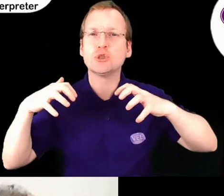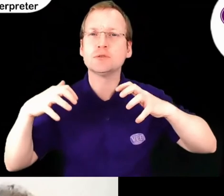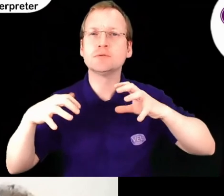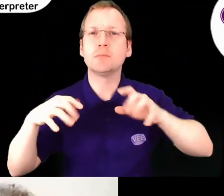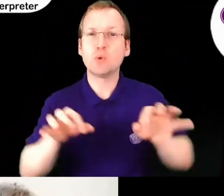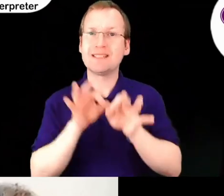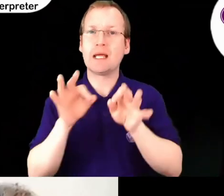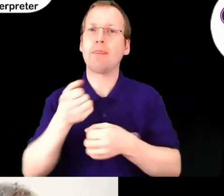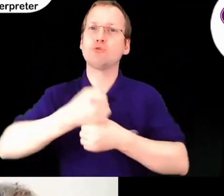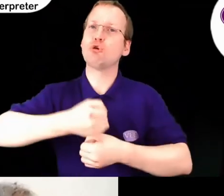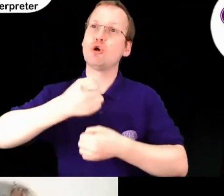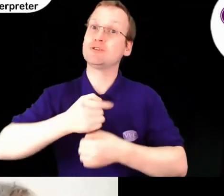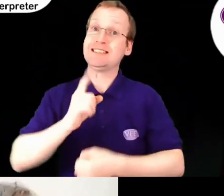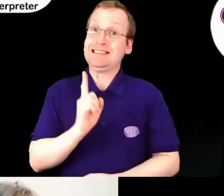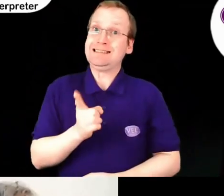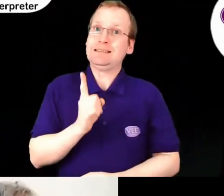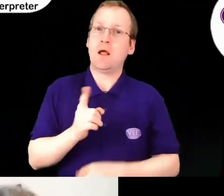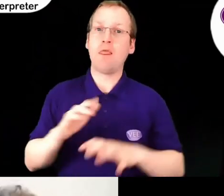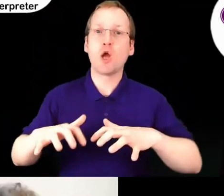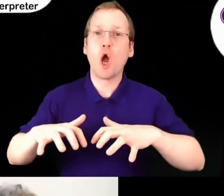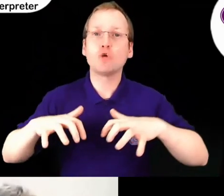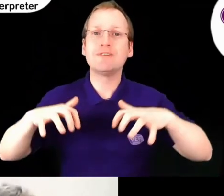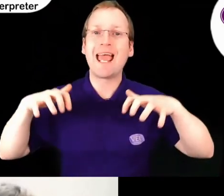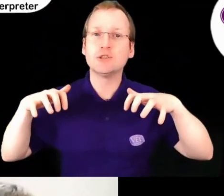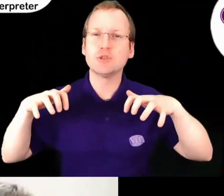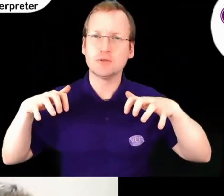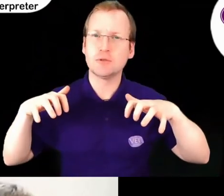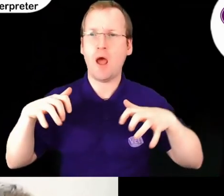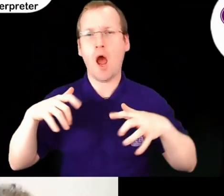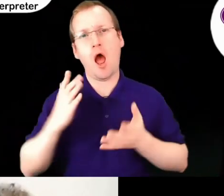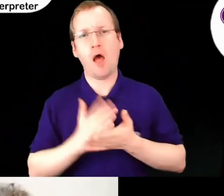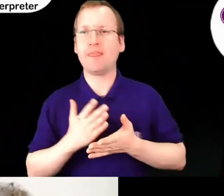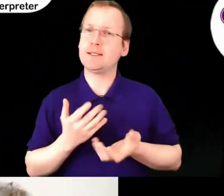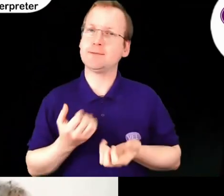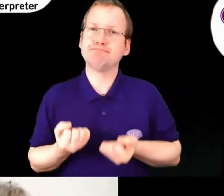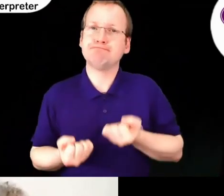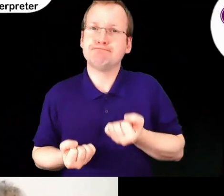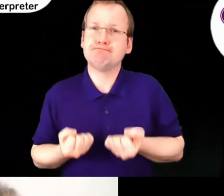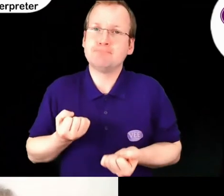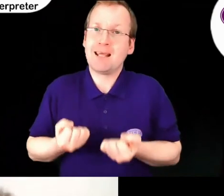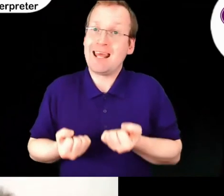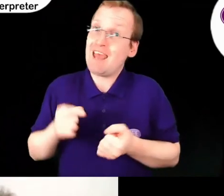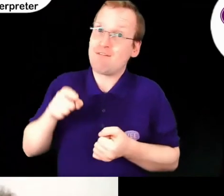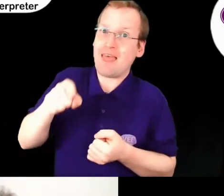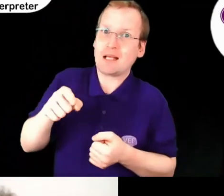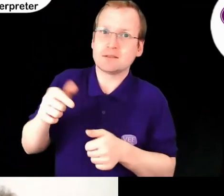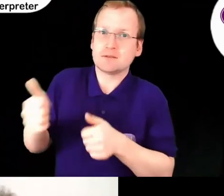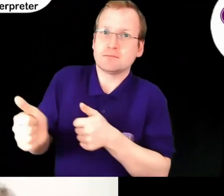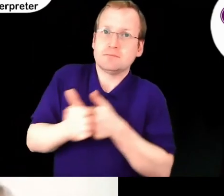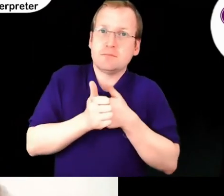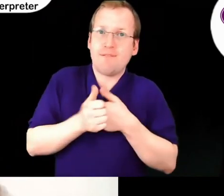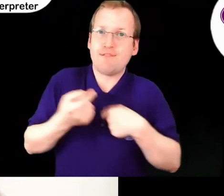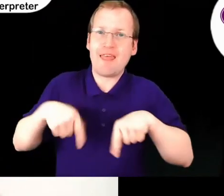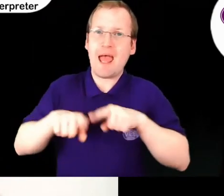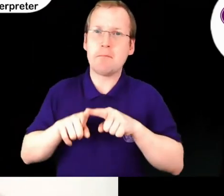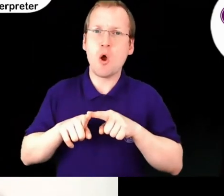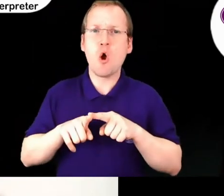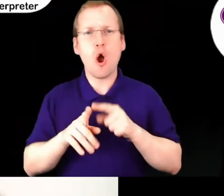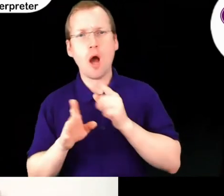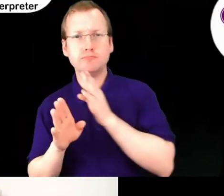church, it's the congregation who are the arbiters to some extent as to whether this is for them, or it's a